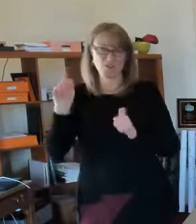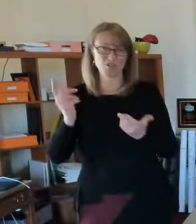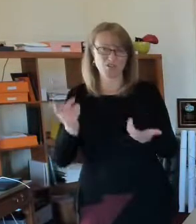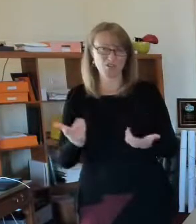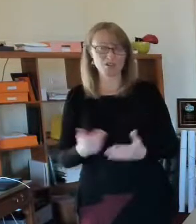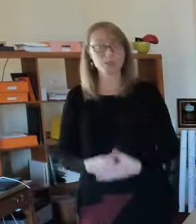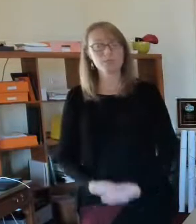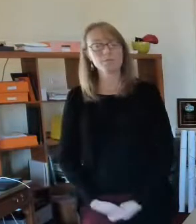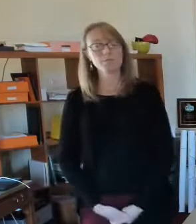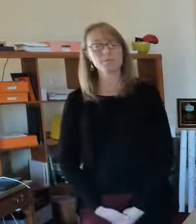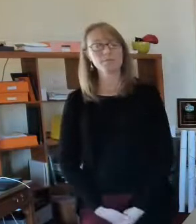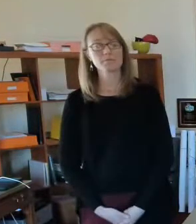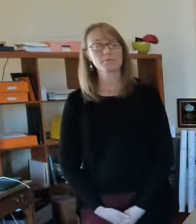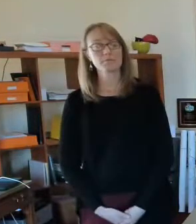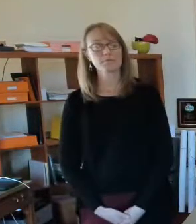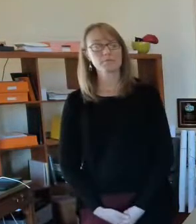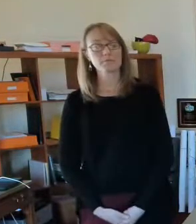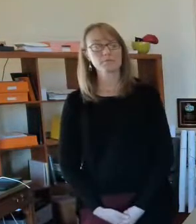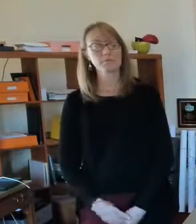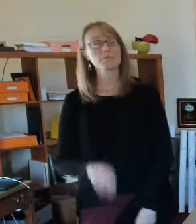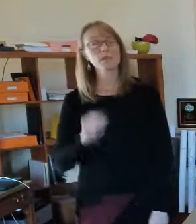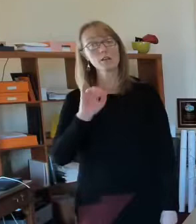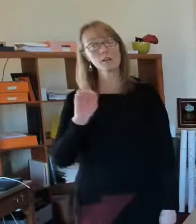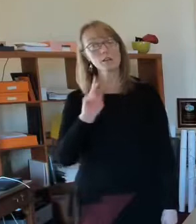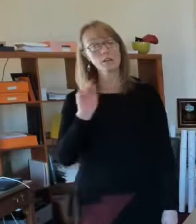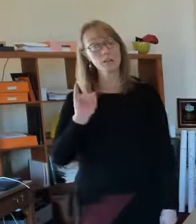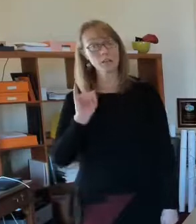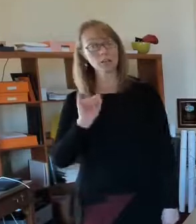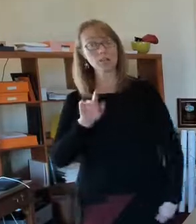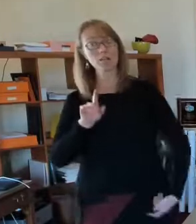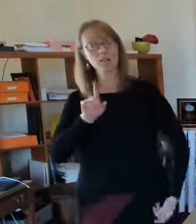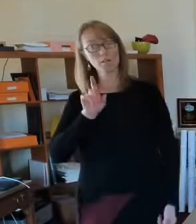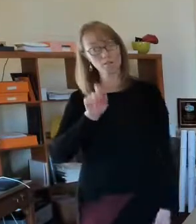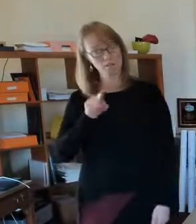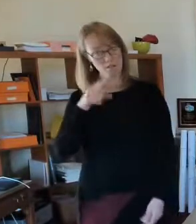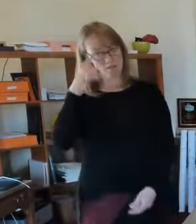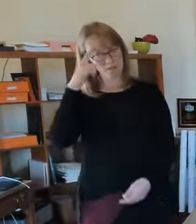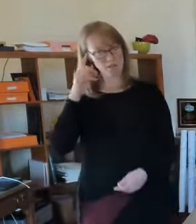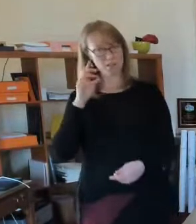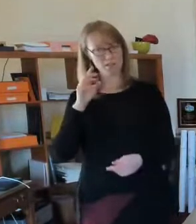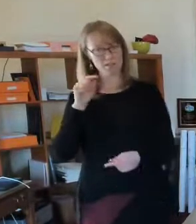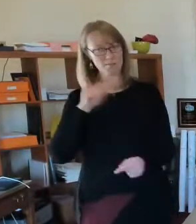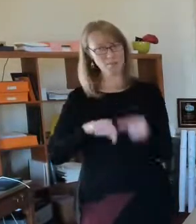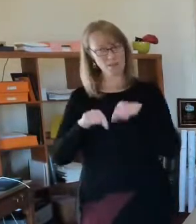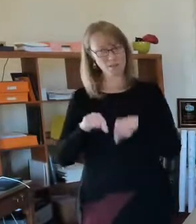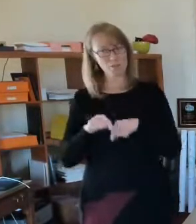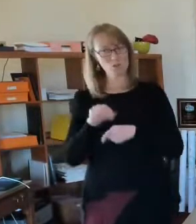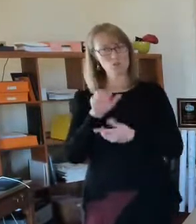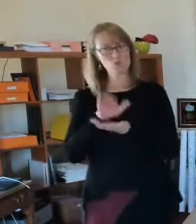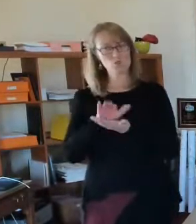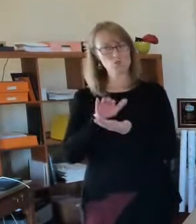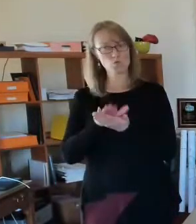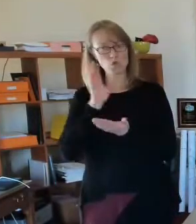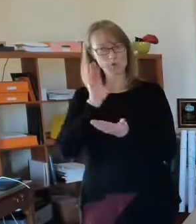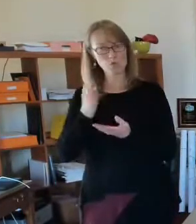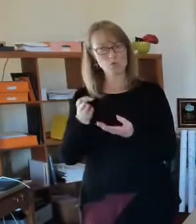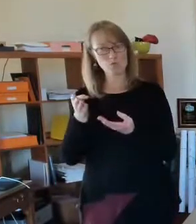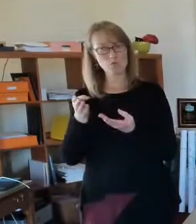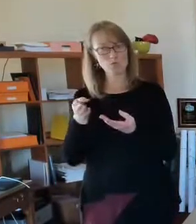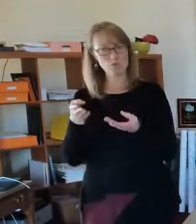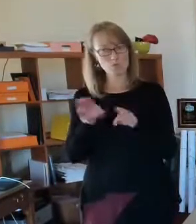you anticipate a reversal in the direction of the reopening of schools, or do you anticipate them going back to all